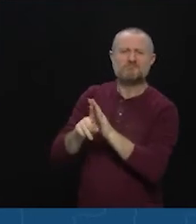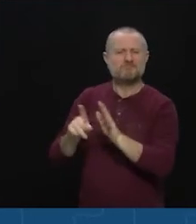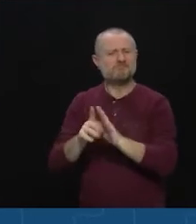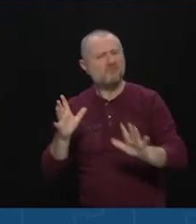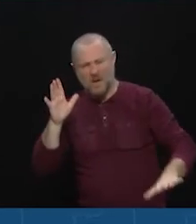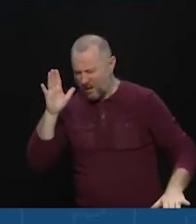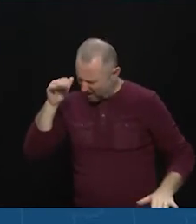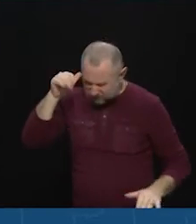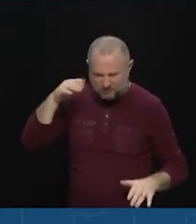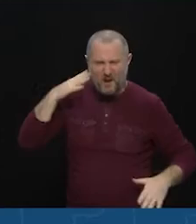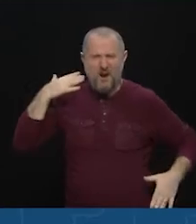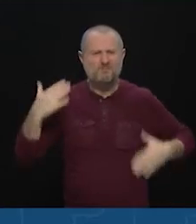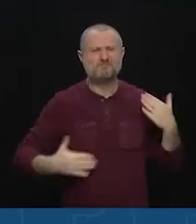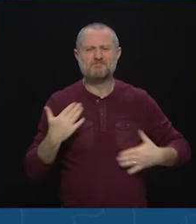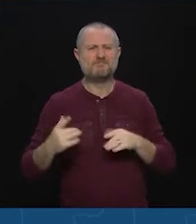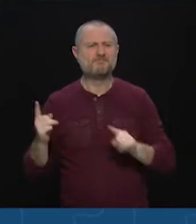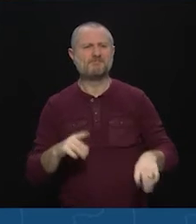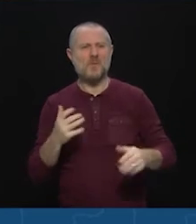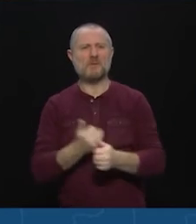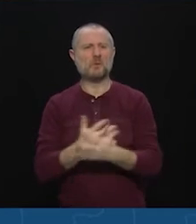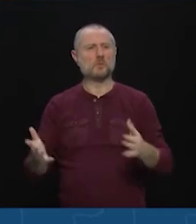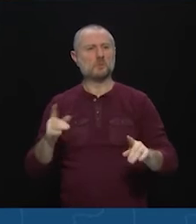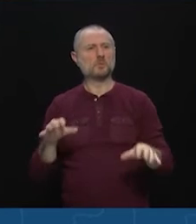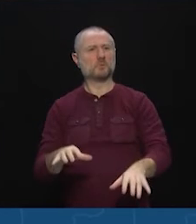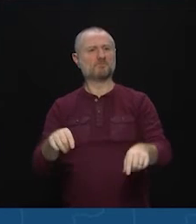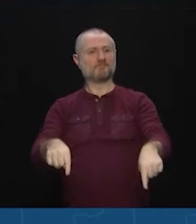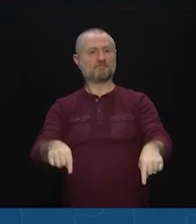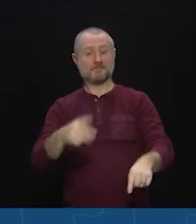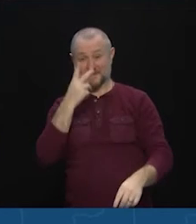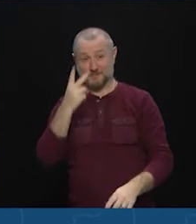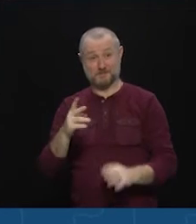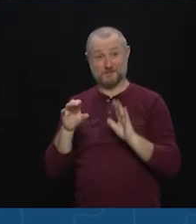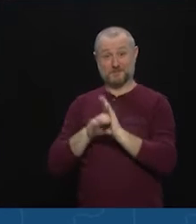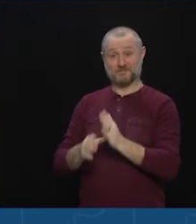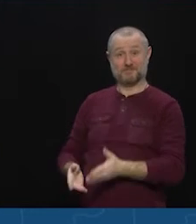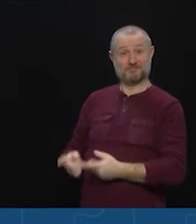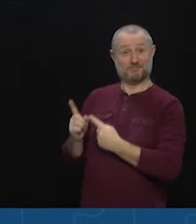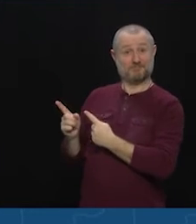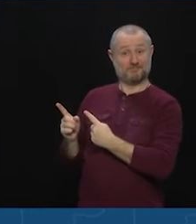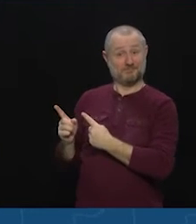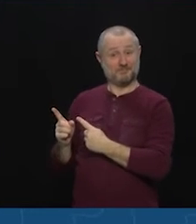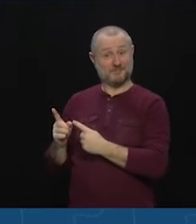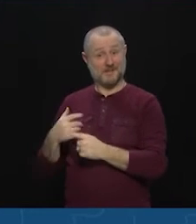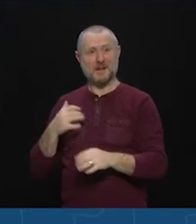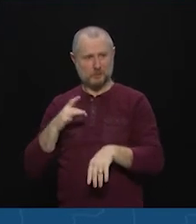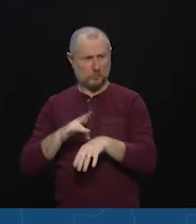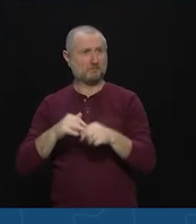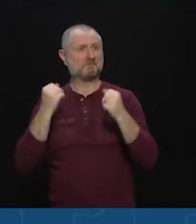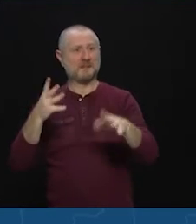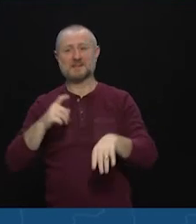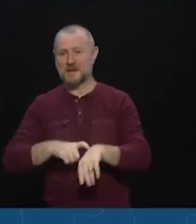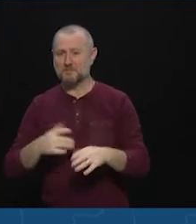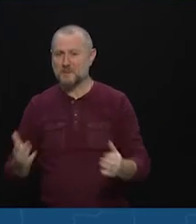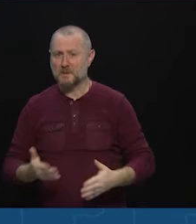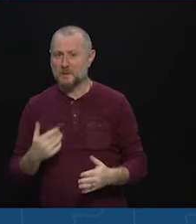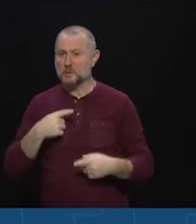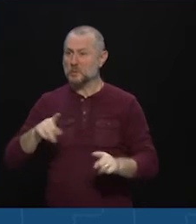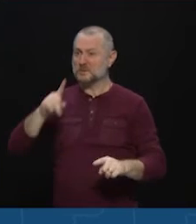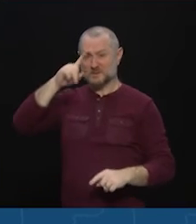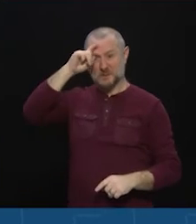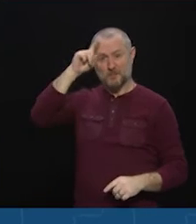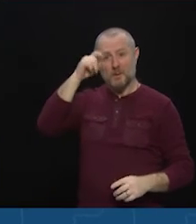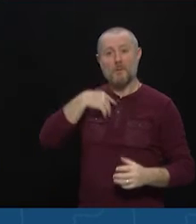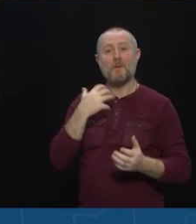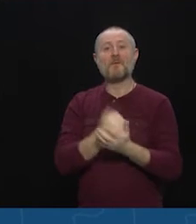us. And I have been here many times. It's kind of more fun to come in the summertime when I have to go get my sausage and go